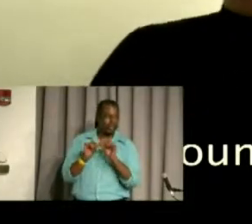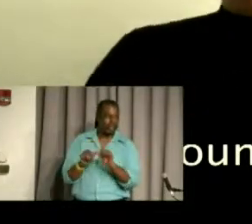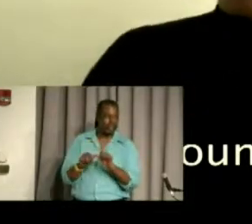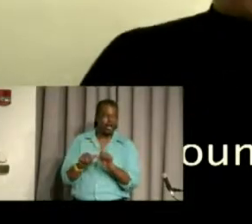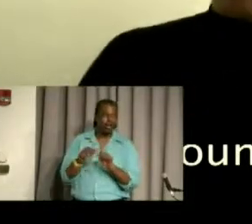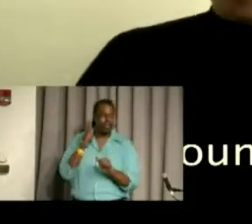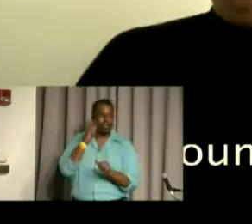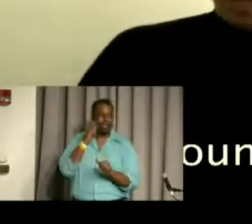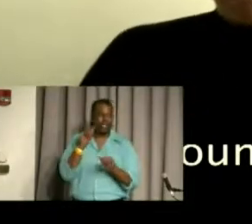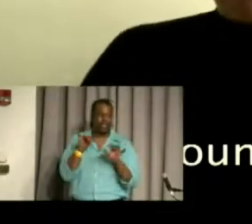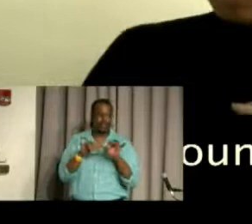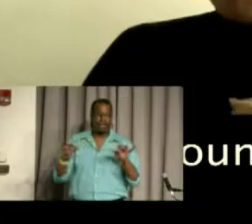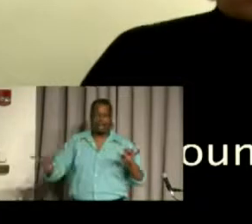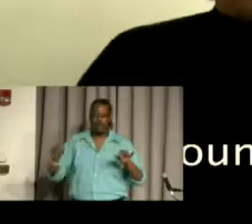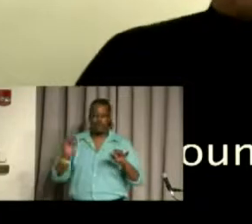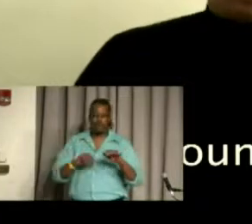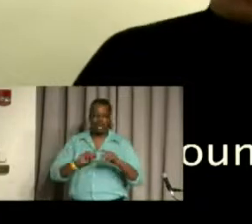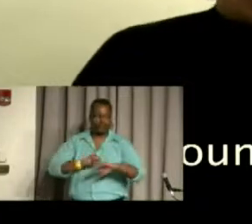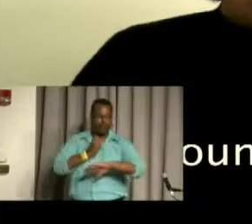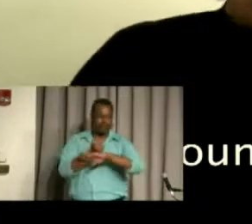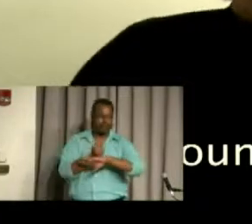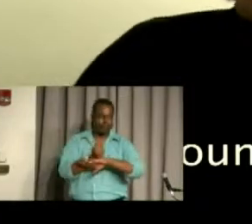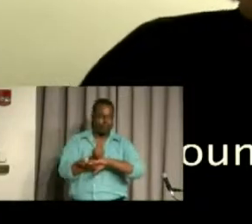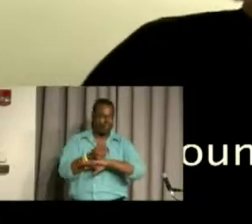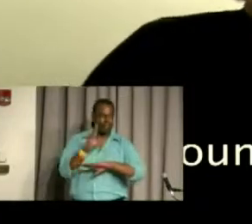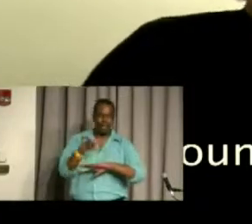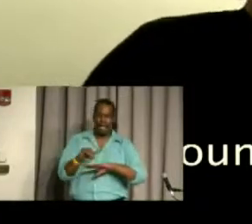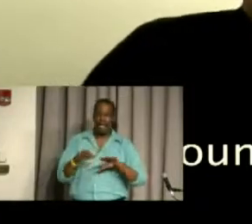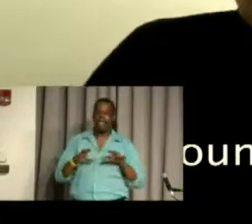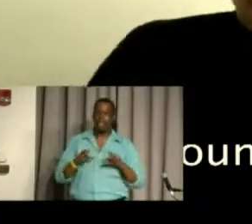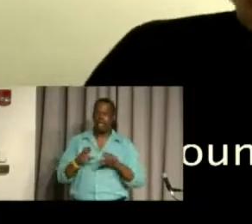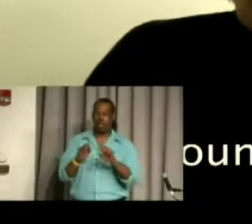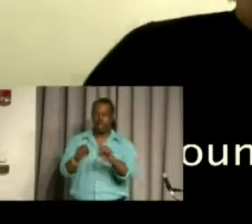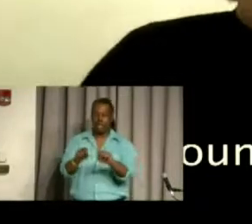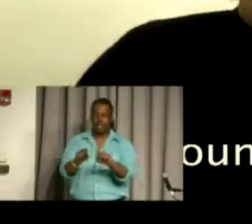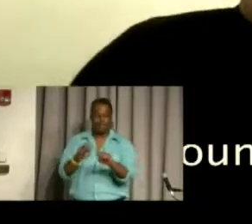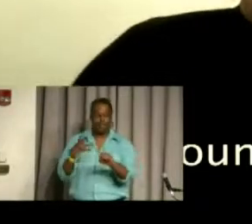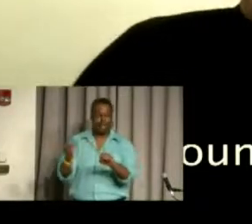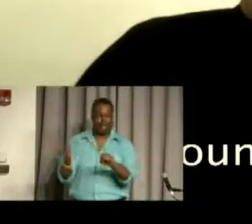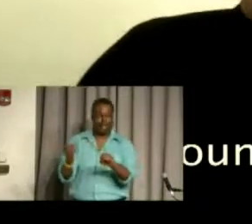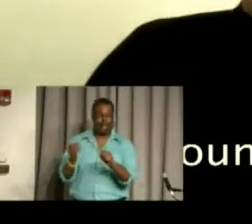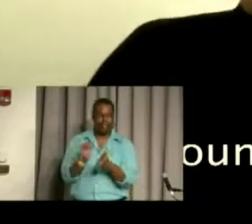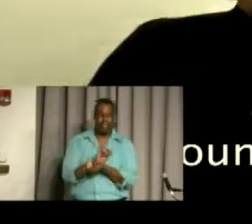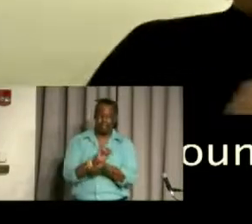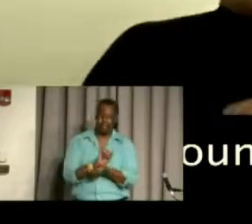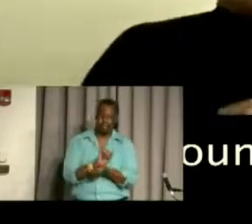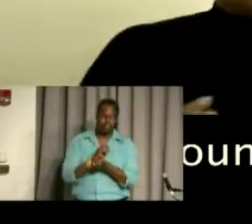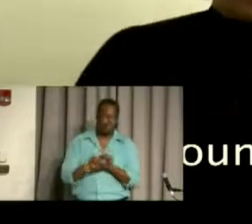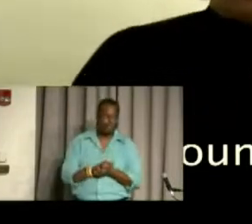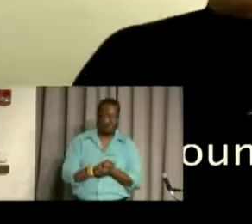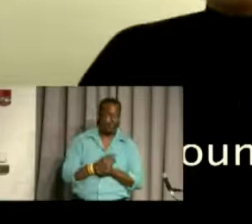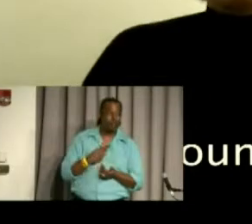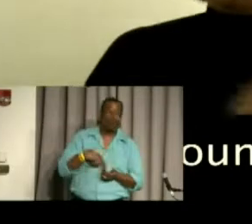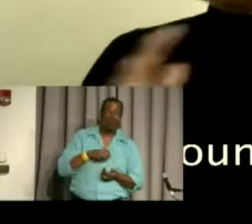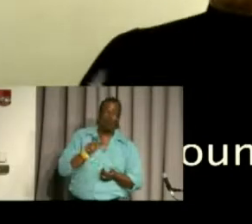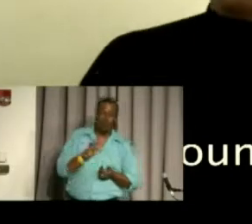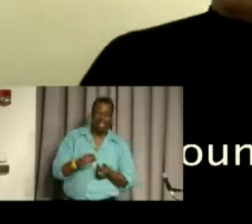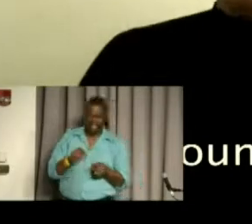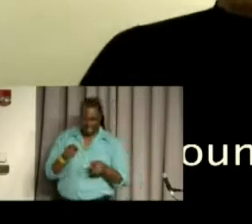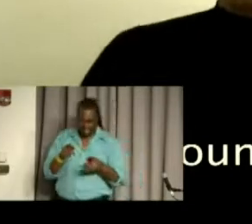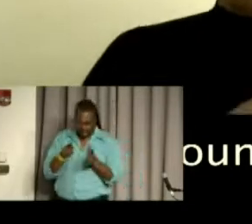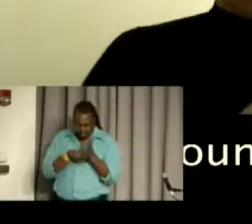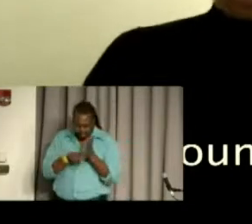that were imposed by settler colonialism and slavery. We can trace